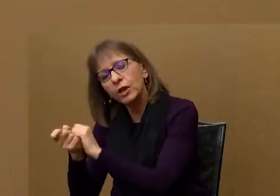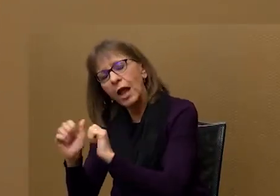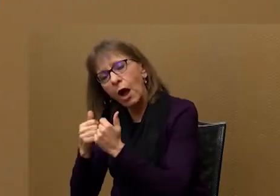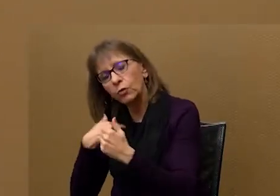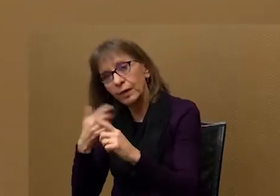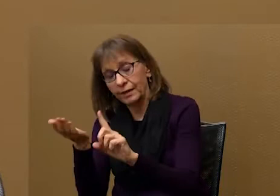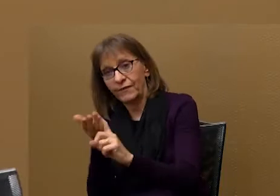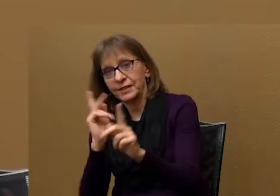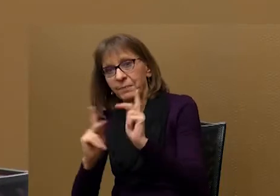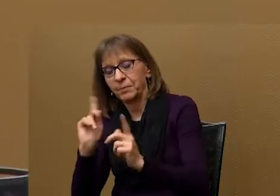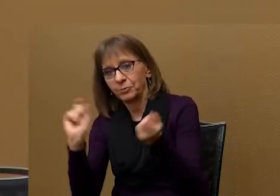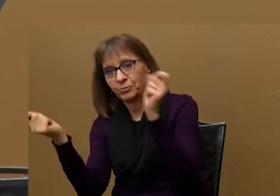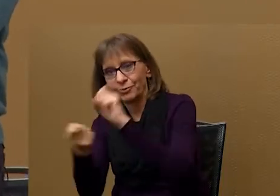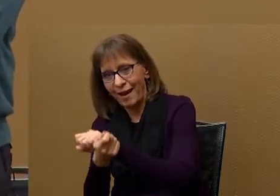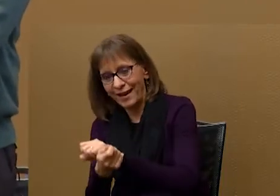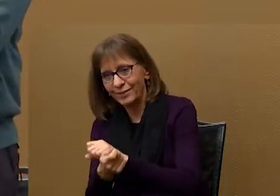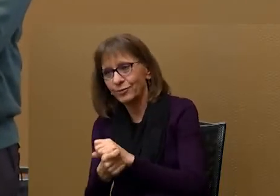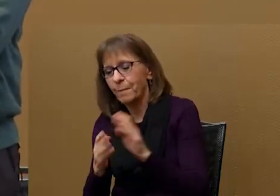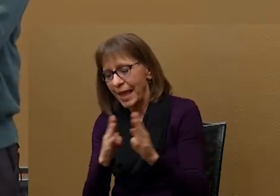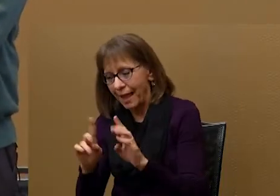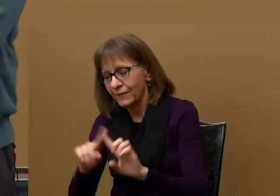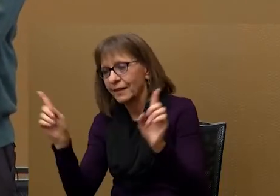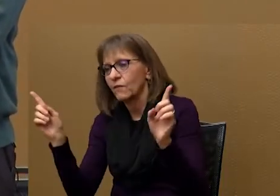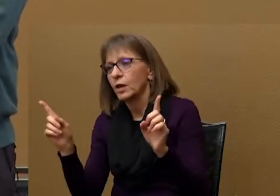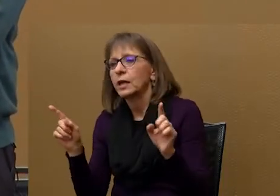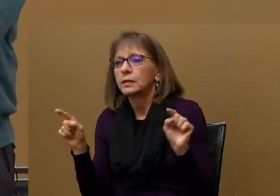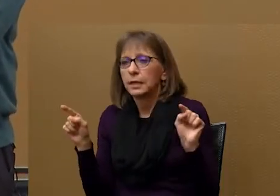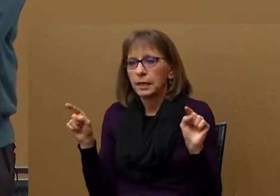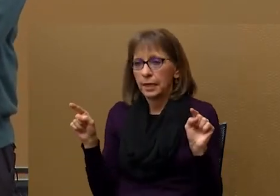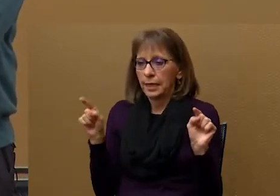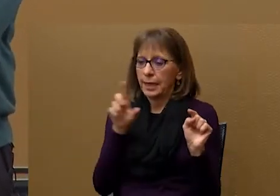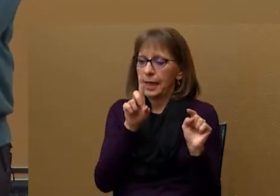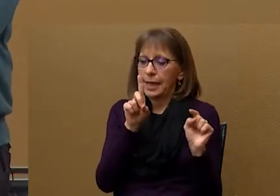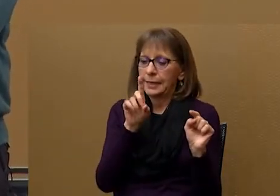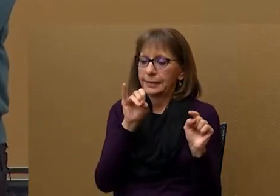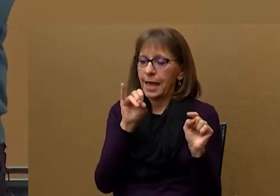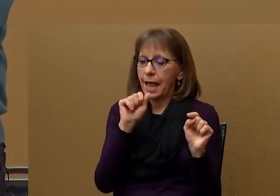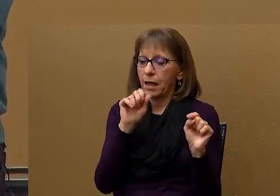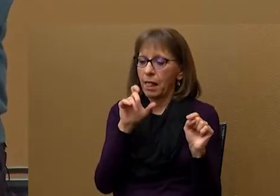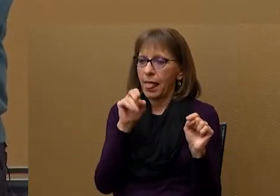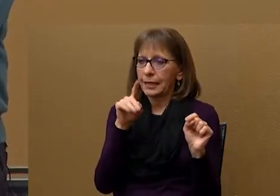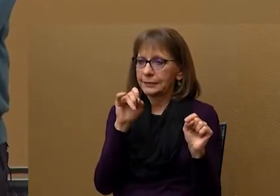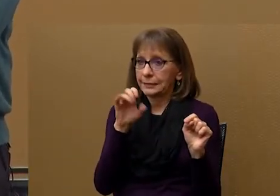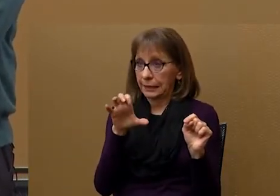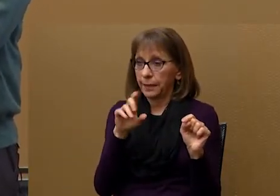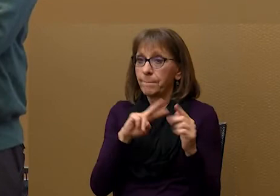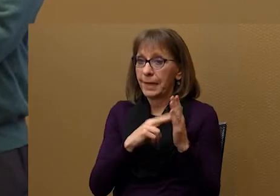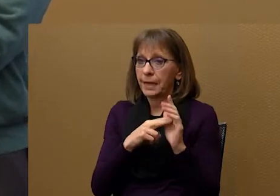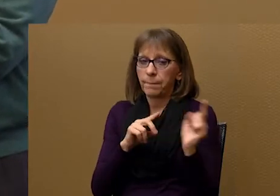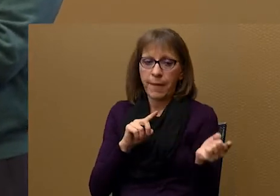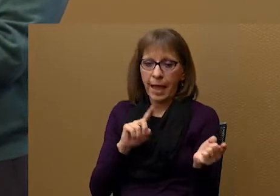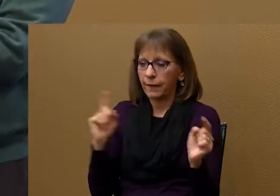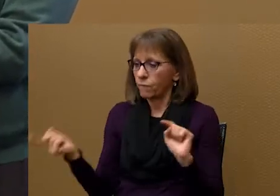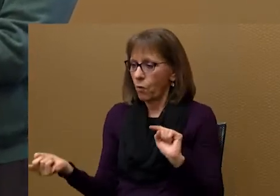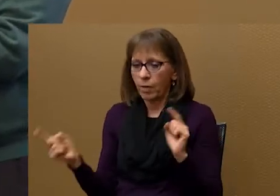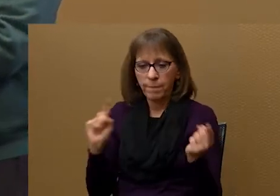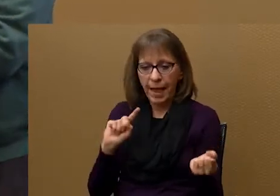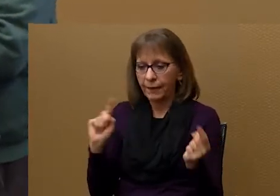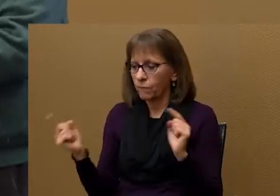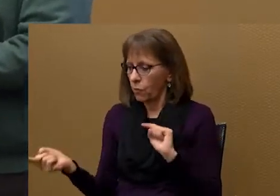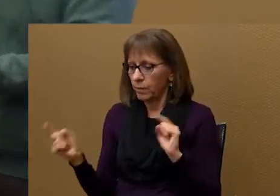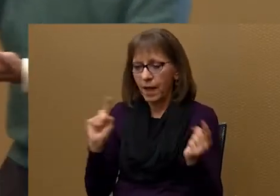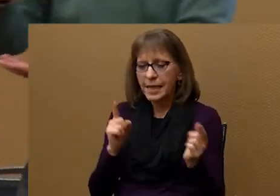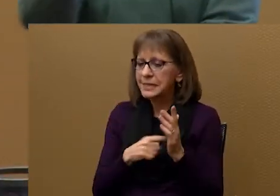of skills, which are change skills. How do we get people to behave differently? And the dialectic, that